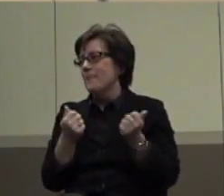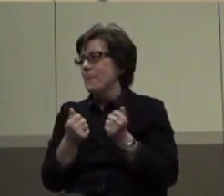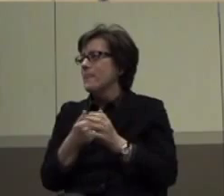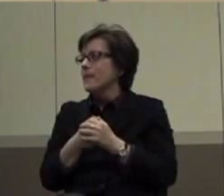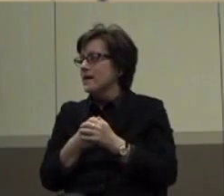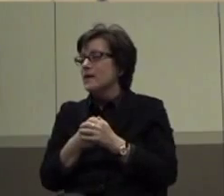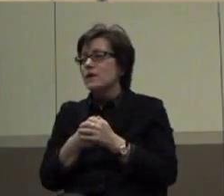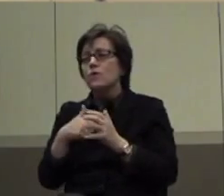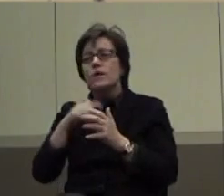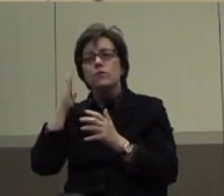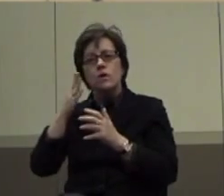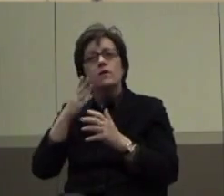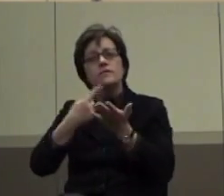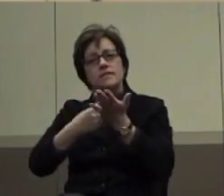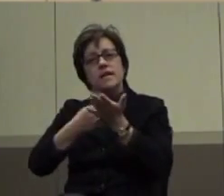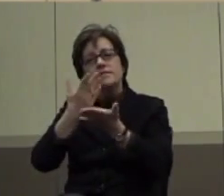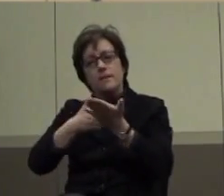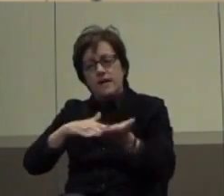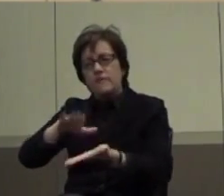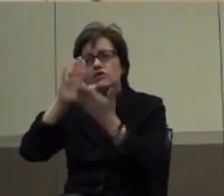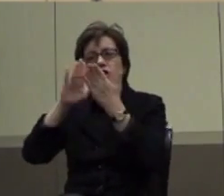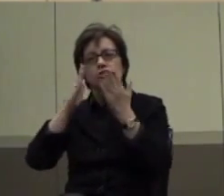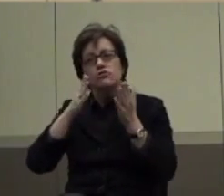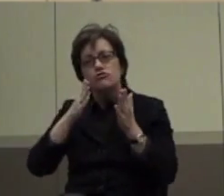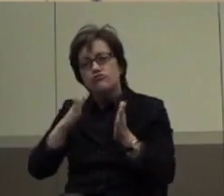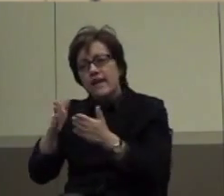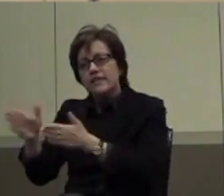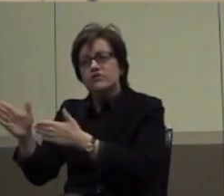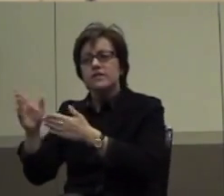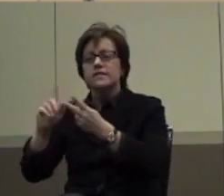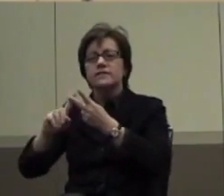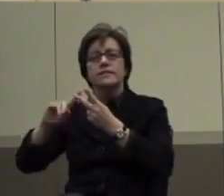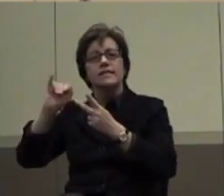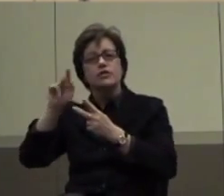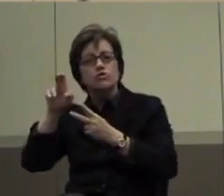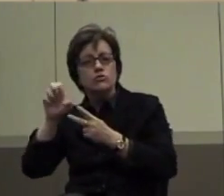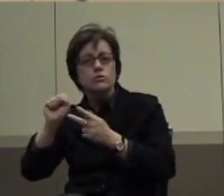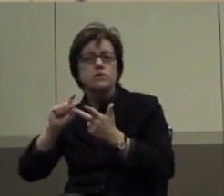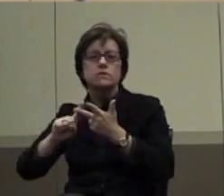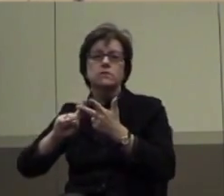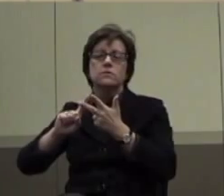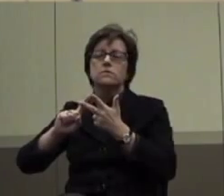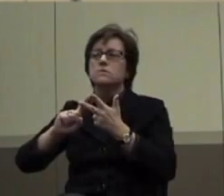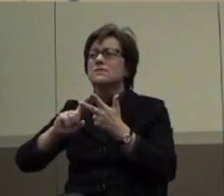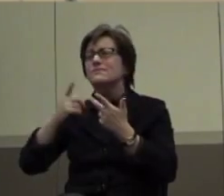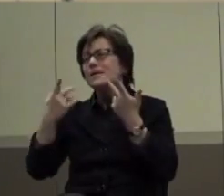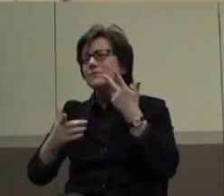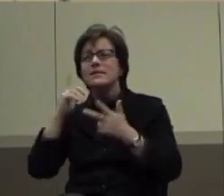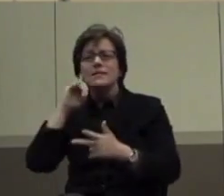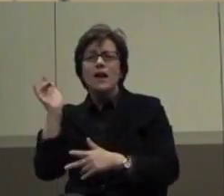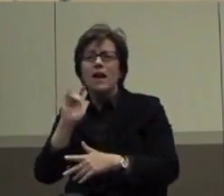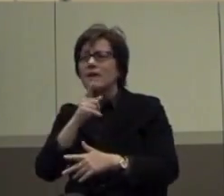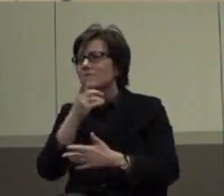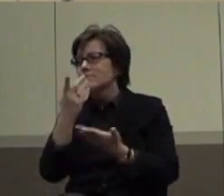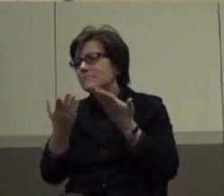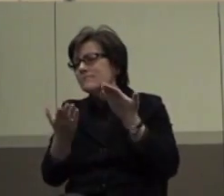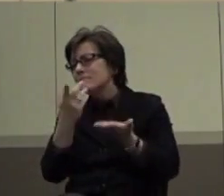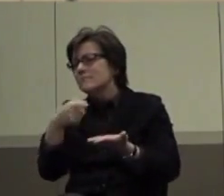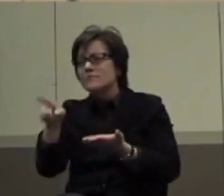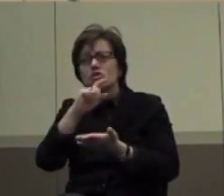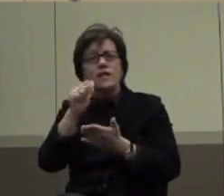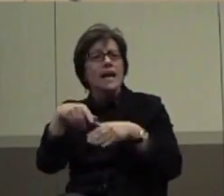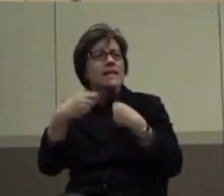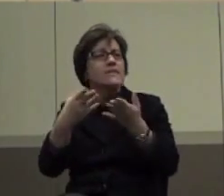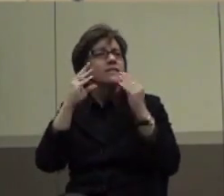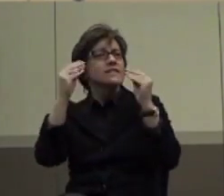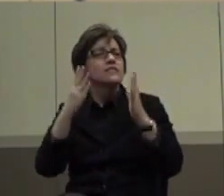confrontation strategies. We'll look at some issues. The other thing is that it sounds like you're maybe not giving the teacher enough